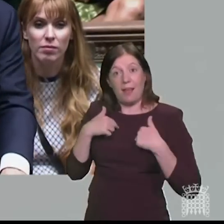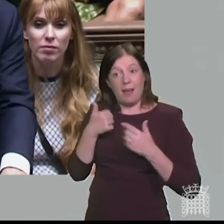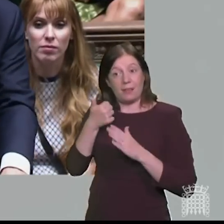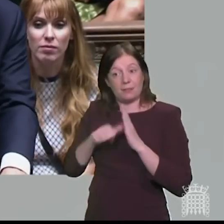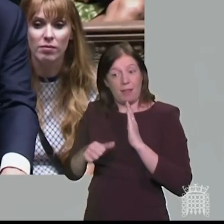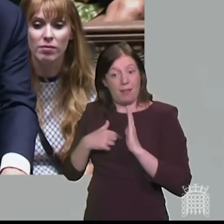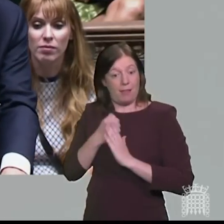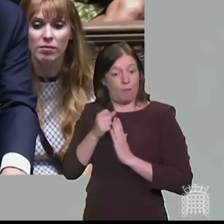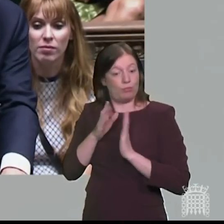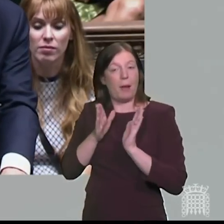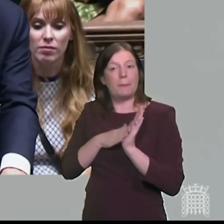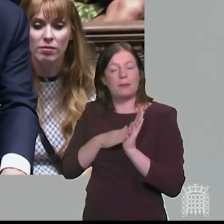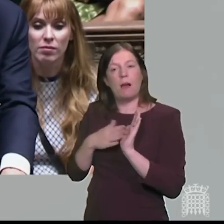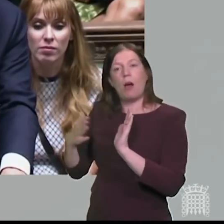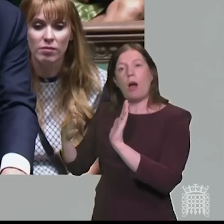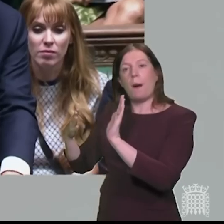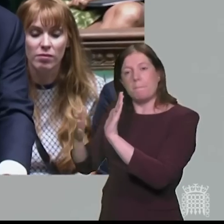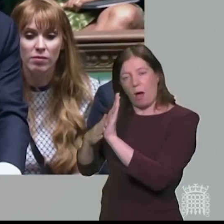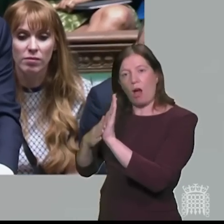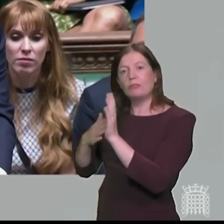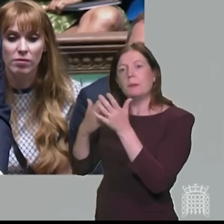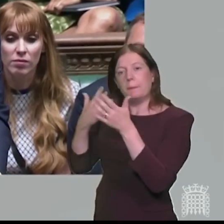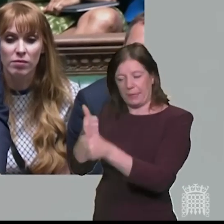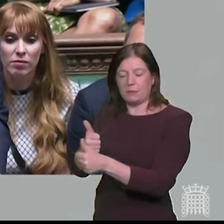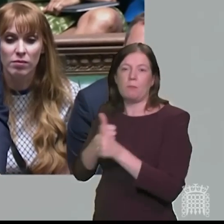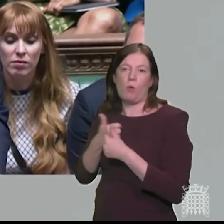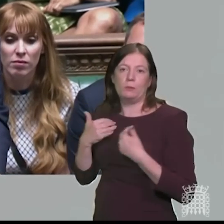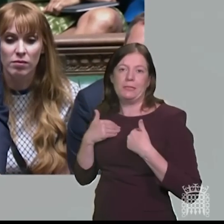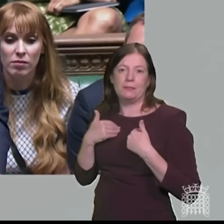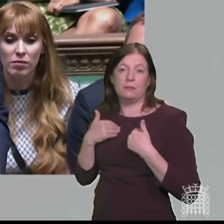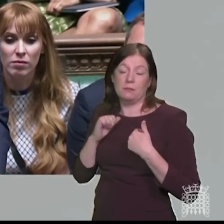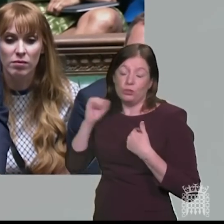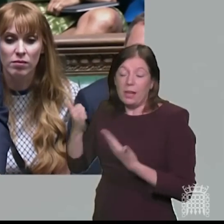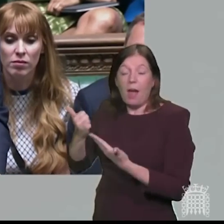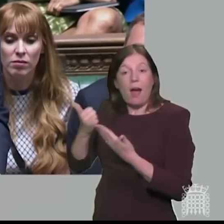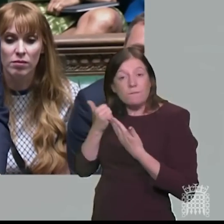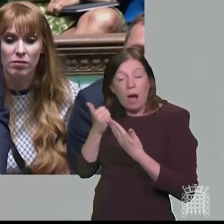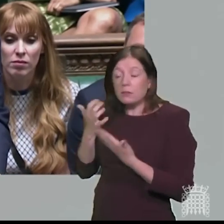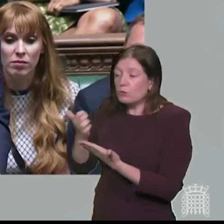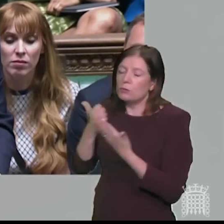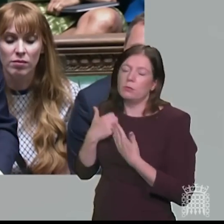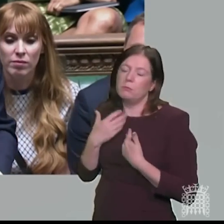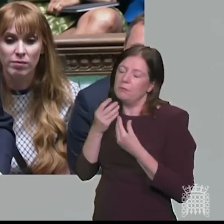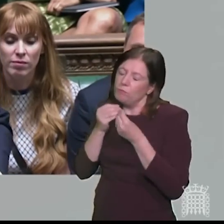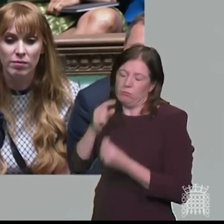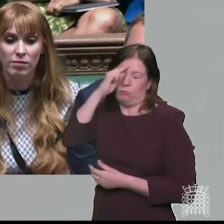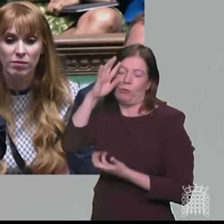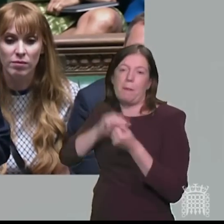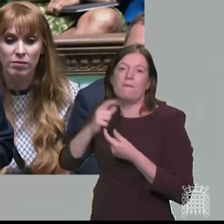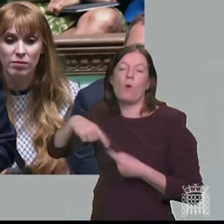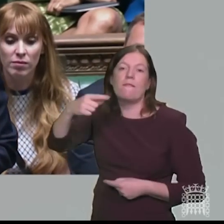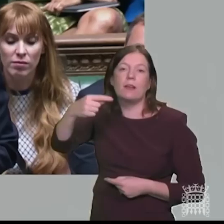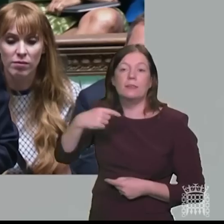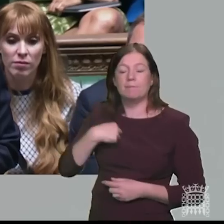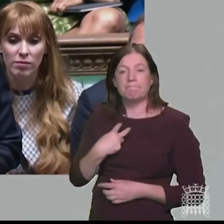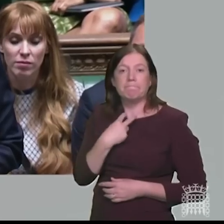started in this job that Margaret was at my door, and I will be forever grateful for the advice and support that she gave me. We will all miss